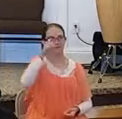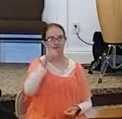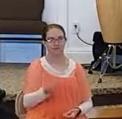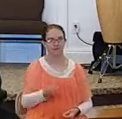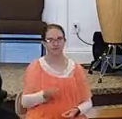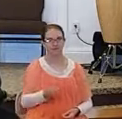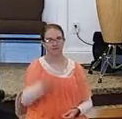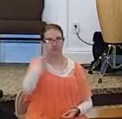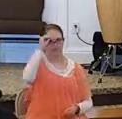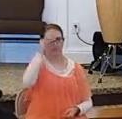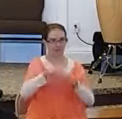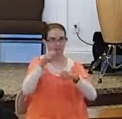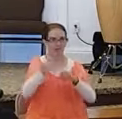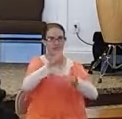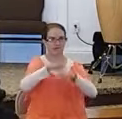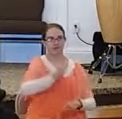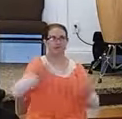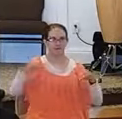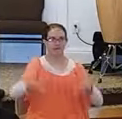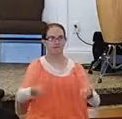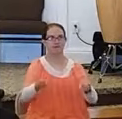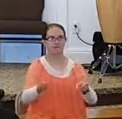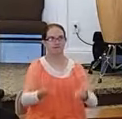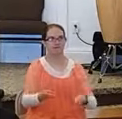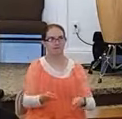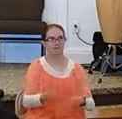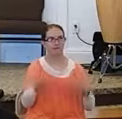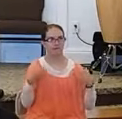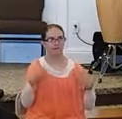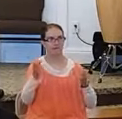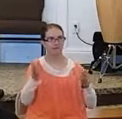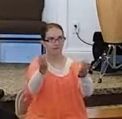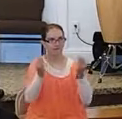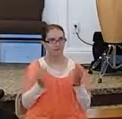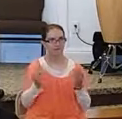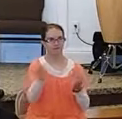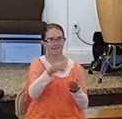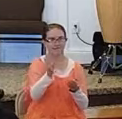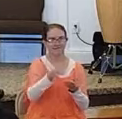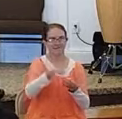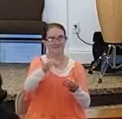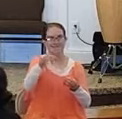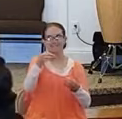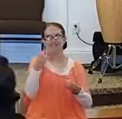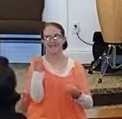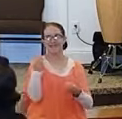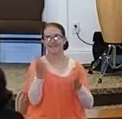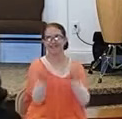course, in Brother Stone King's way, he said, then he had to go and receive the Holy Ghost for himself.